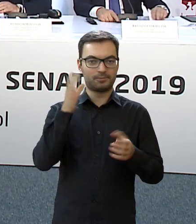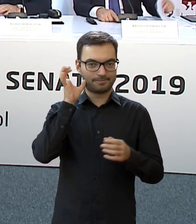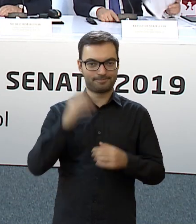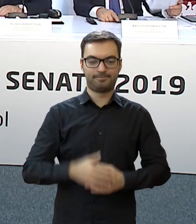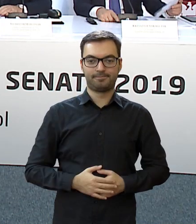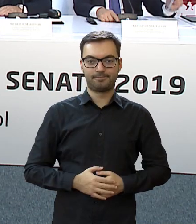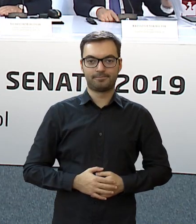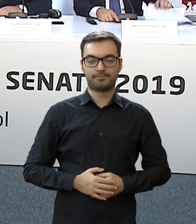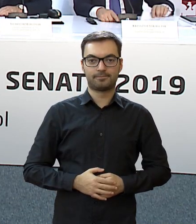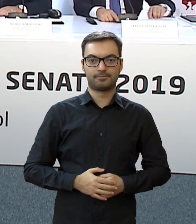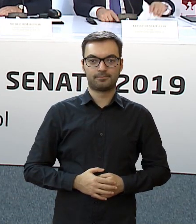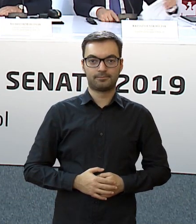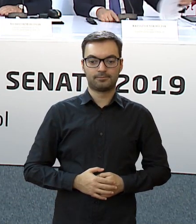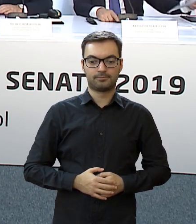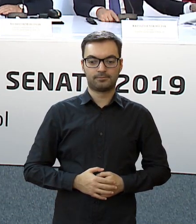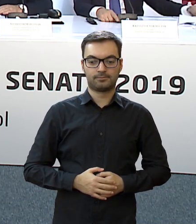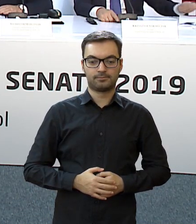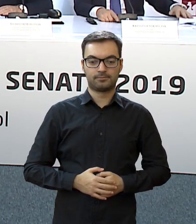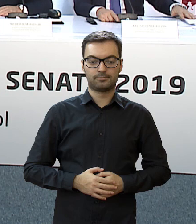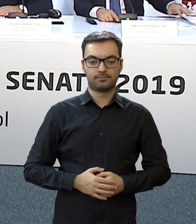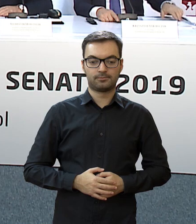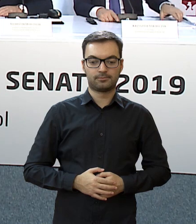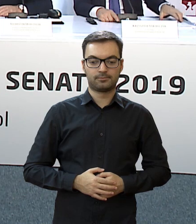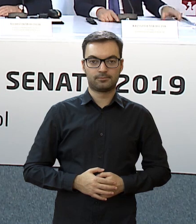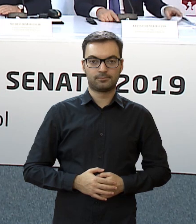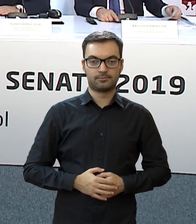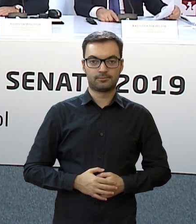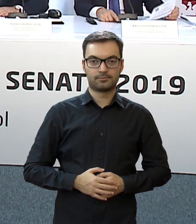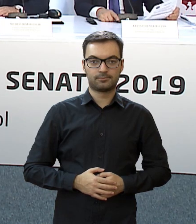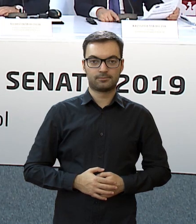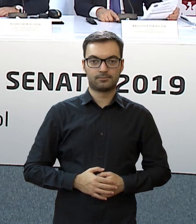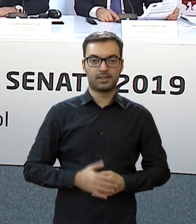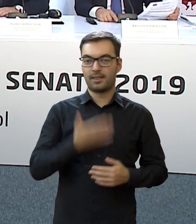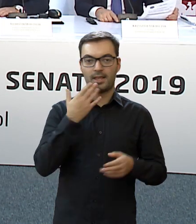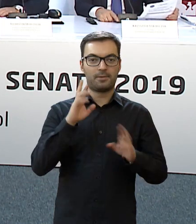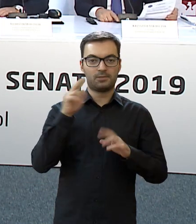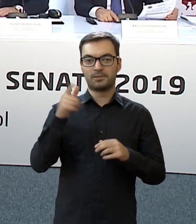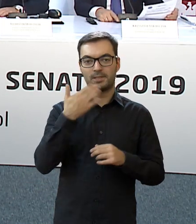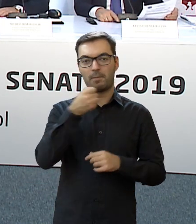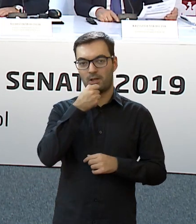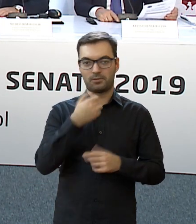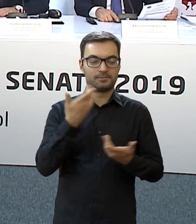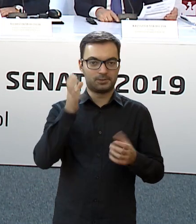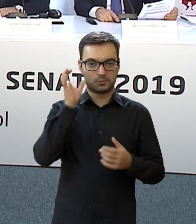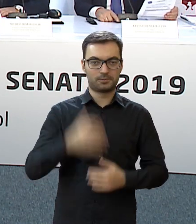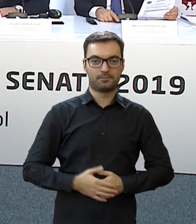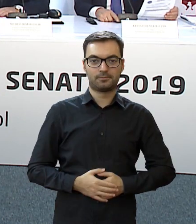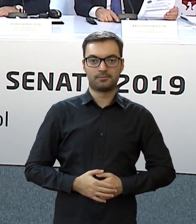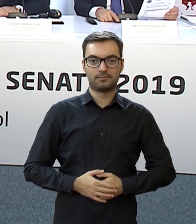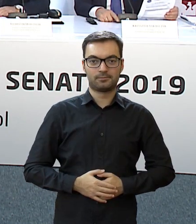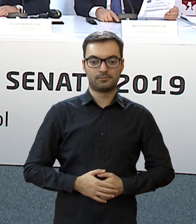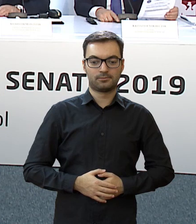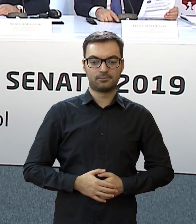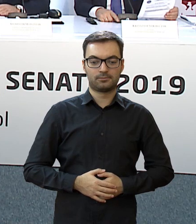The headquarters of the police have also turned our attention to other incidents. One of them concerned carrying a